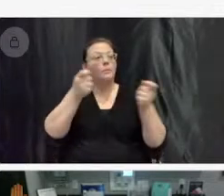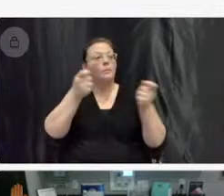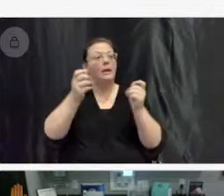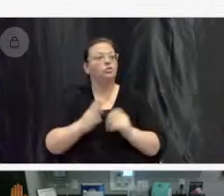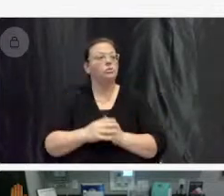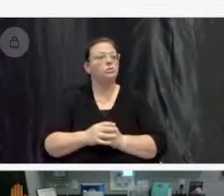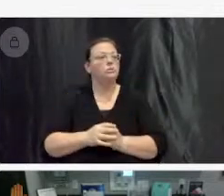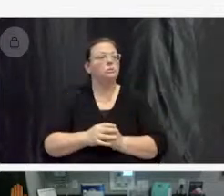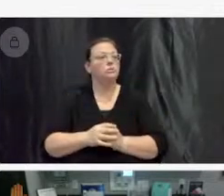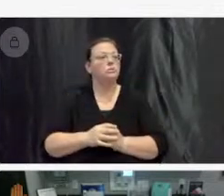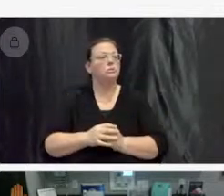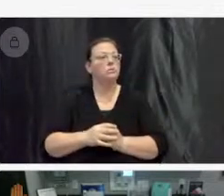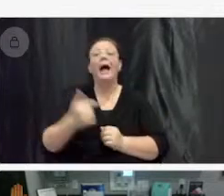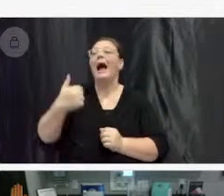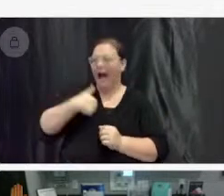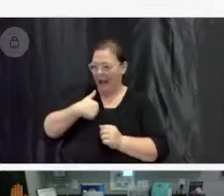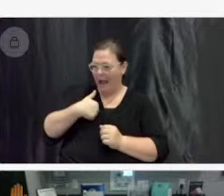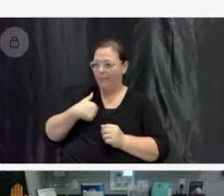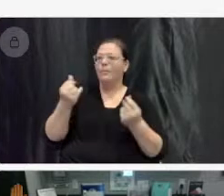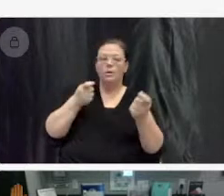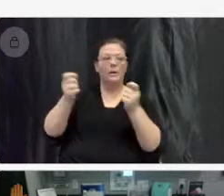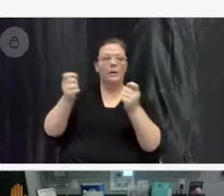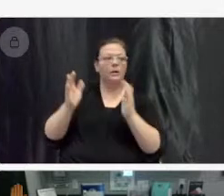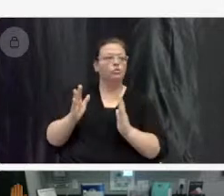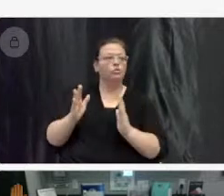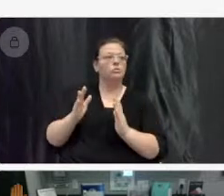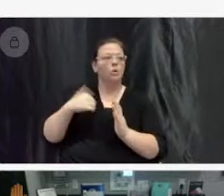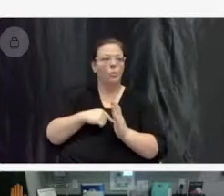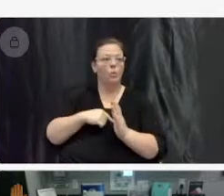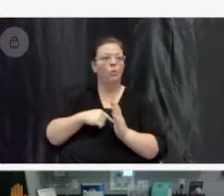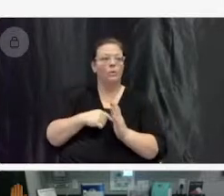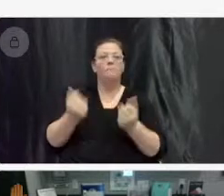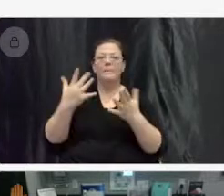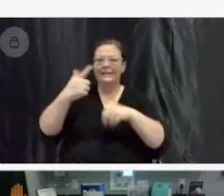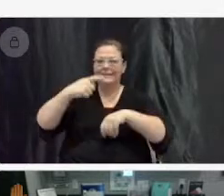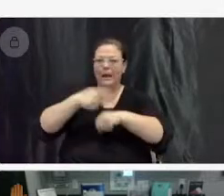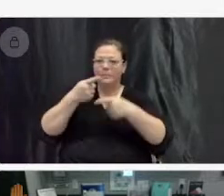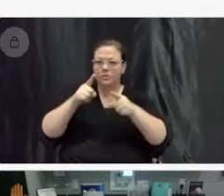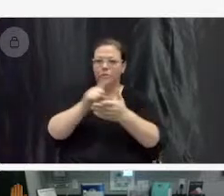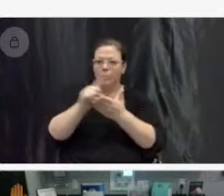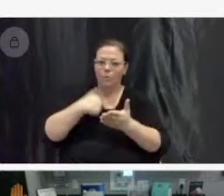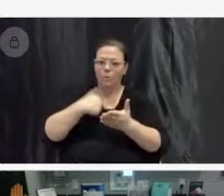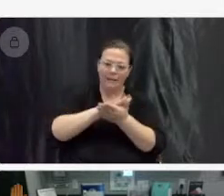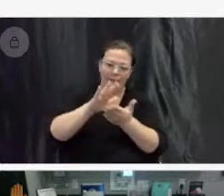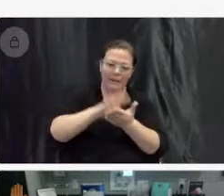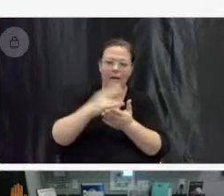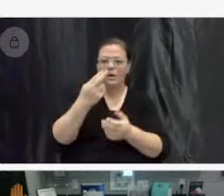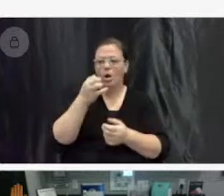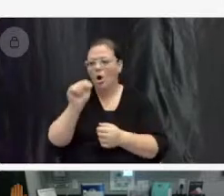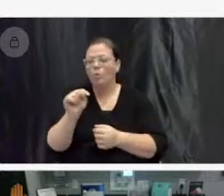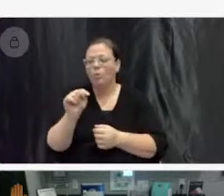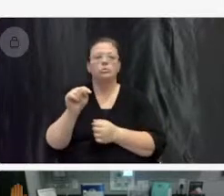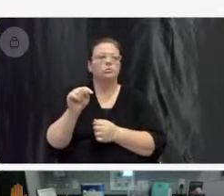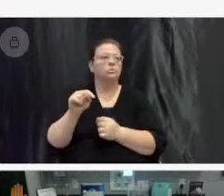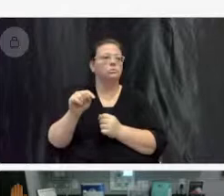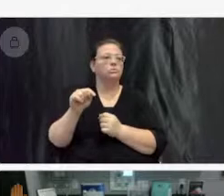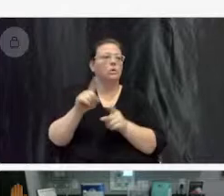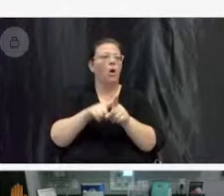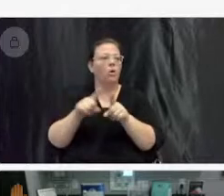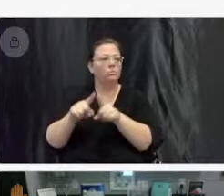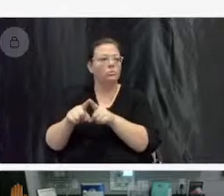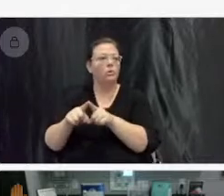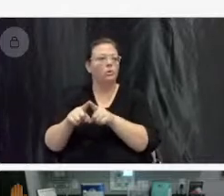manager? I'm the property manager. We're at the property multiple times a week. We clean it, host it. We